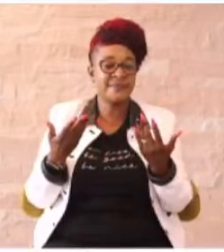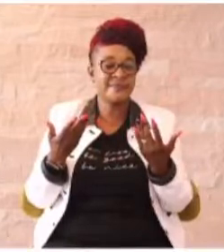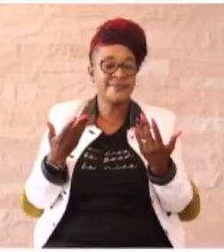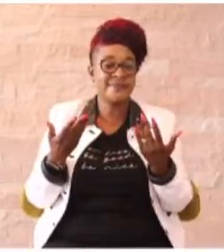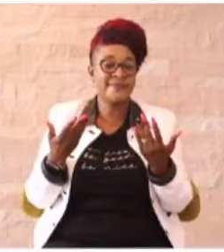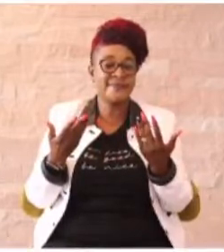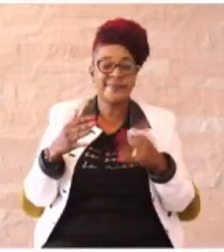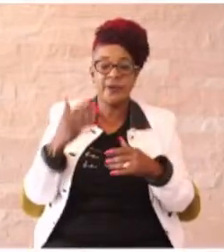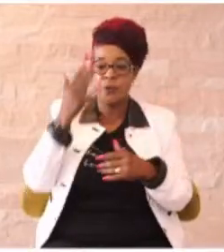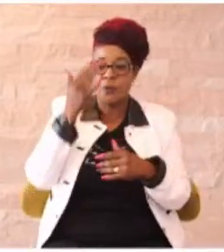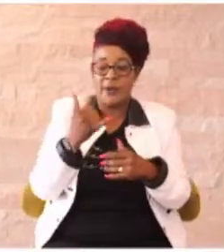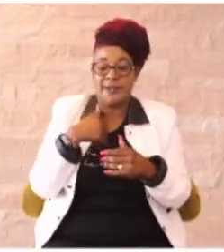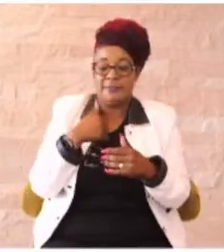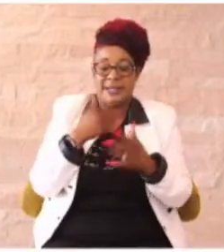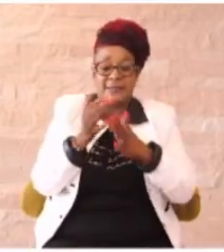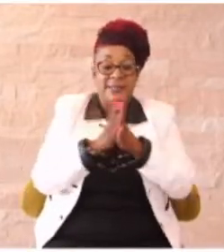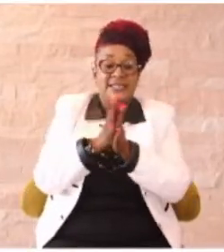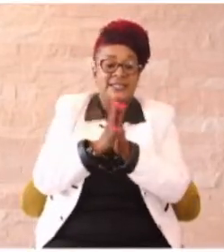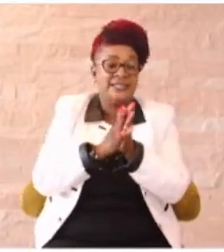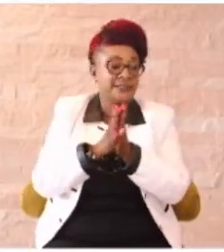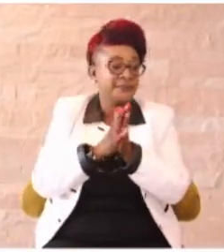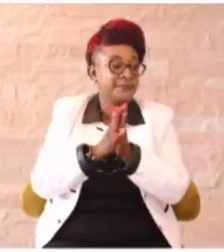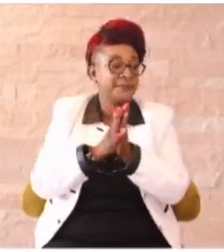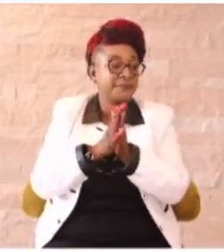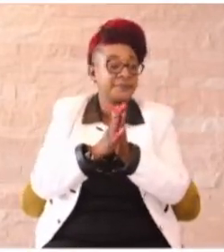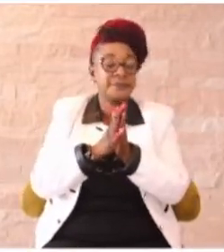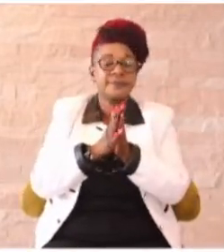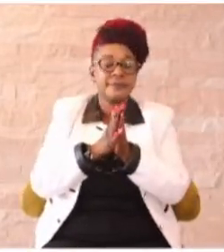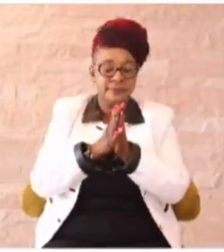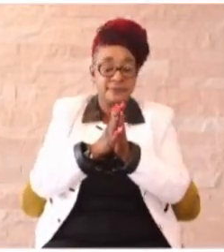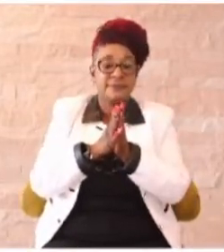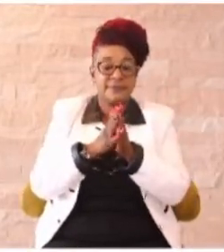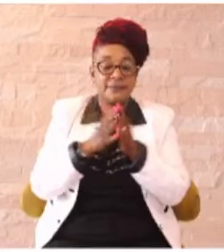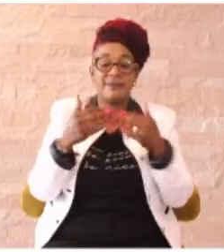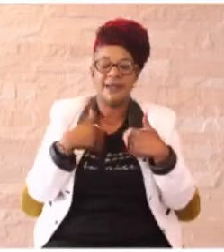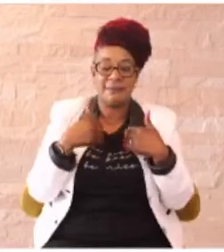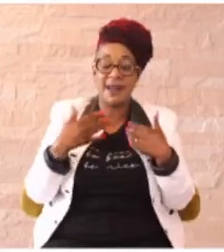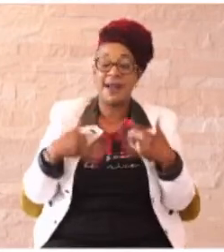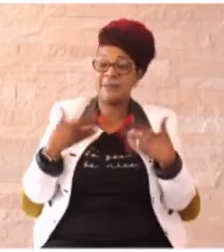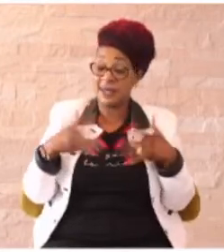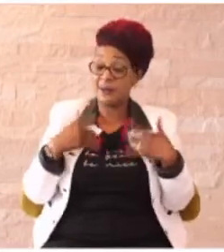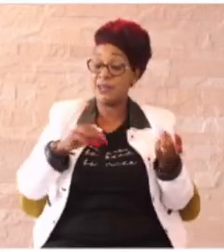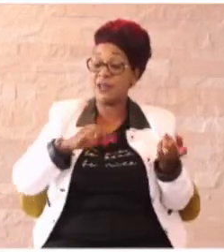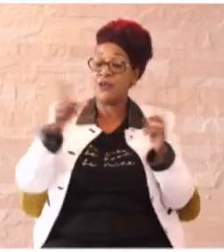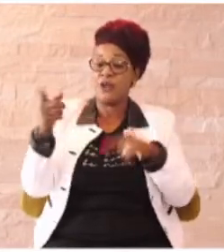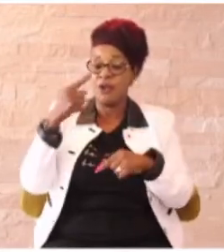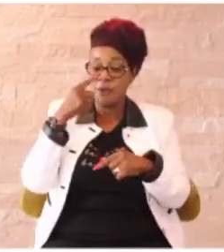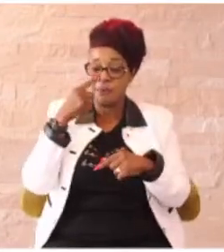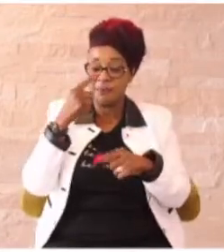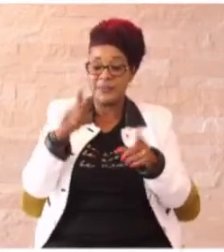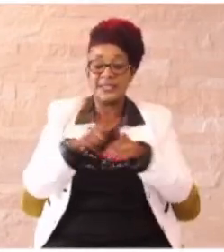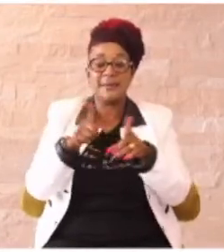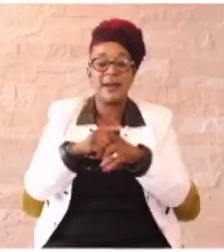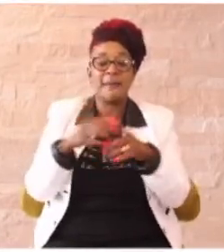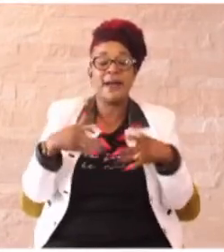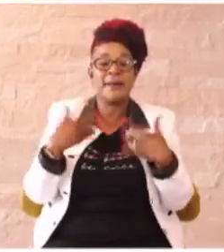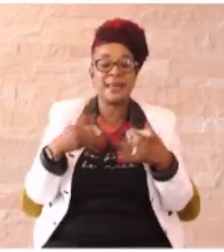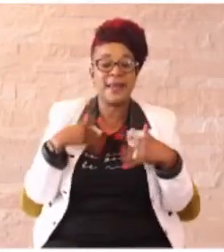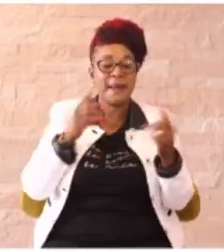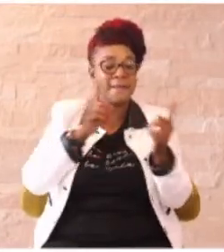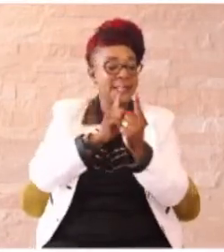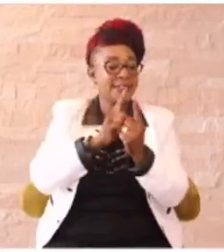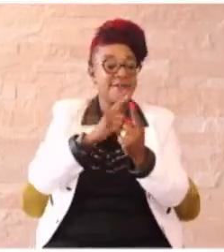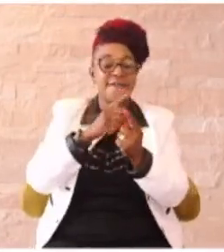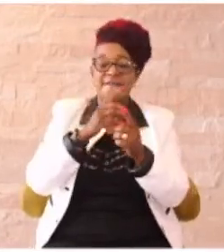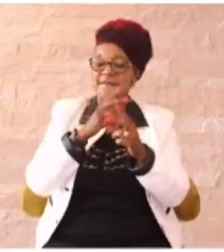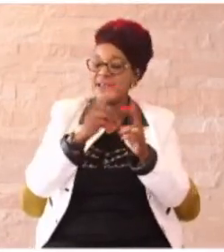One exciting thing, I'm happy I'll be going home. And I'm also happy that I met very lovely